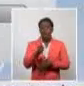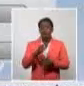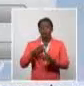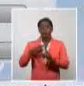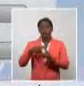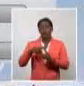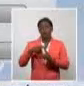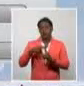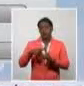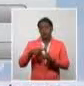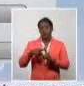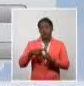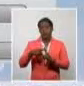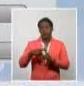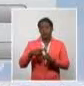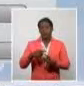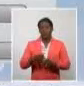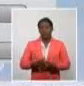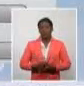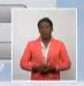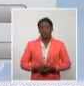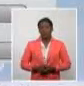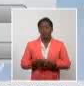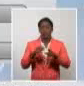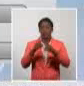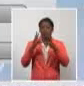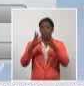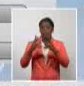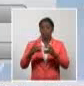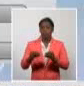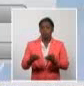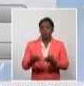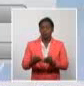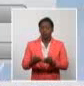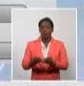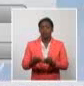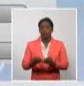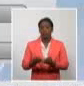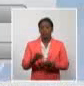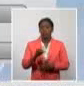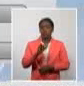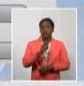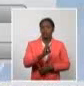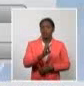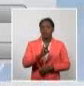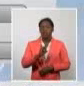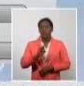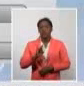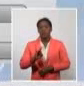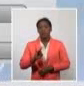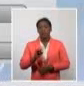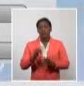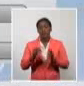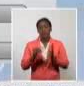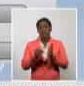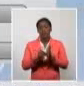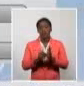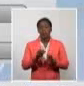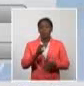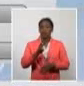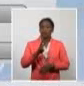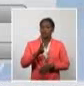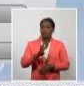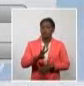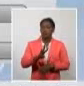The number of cases in critical and serious condition remains the same. 3 are in critical